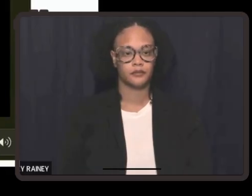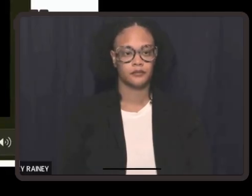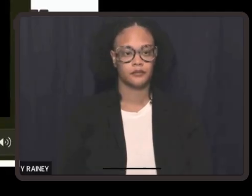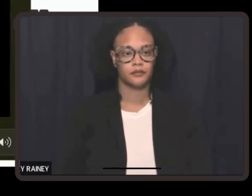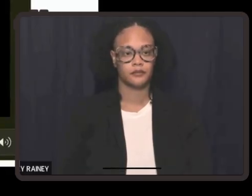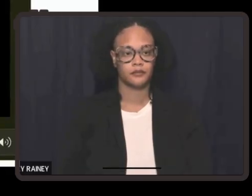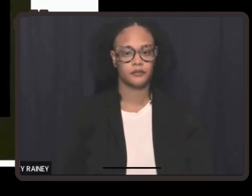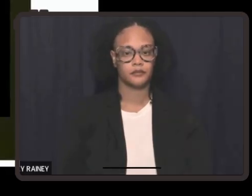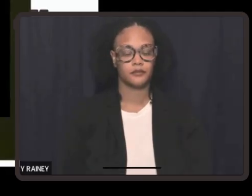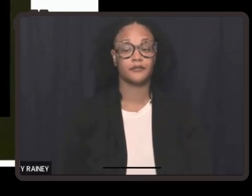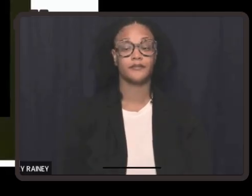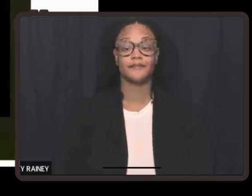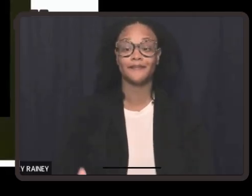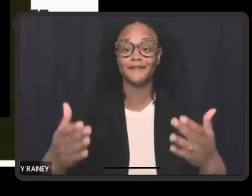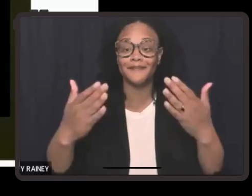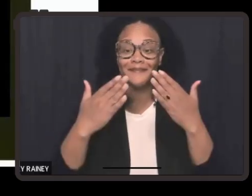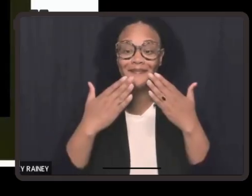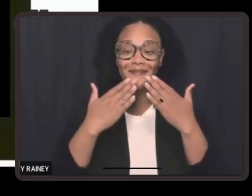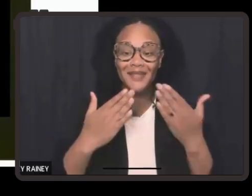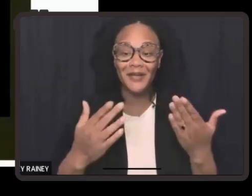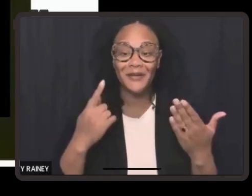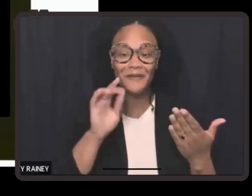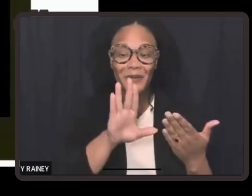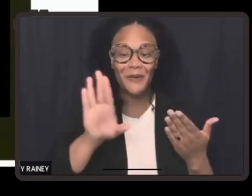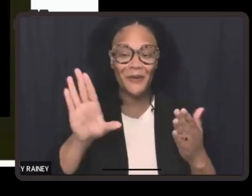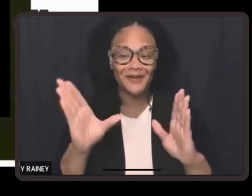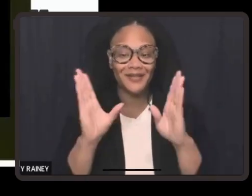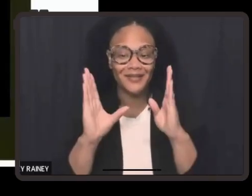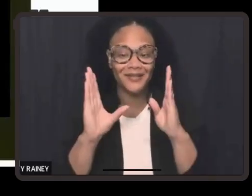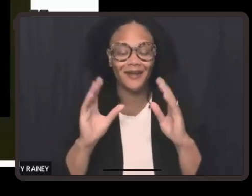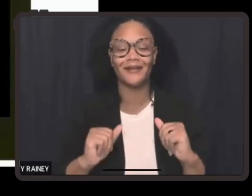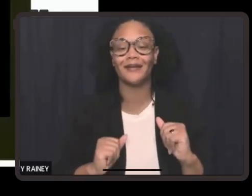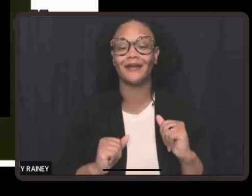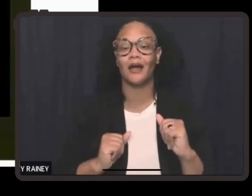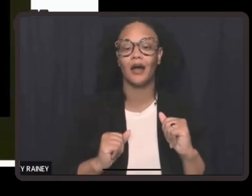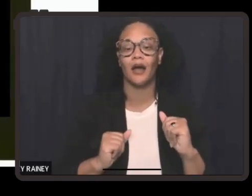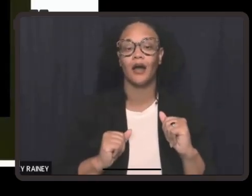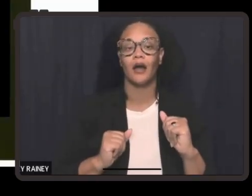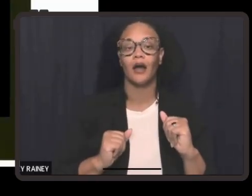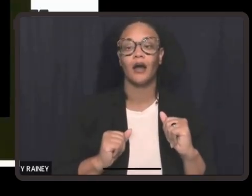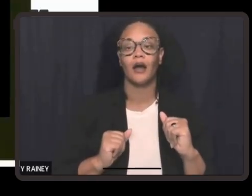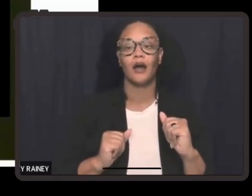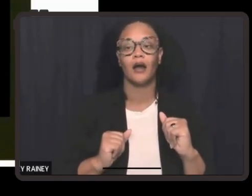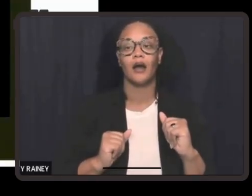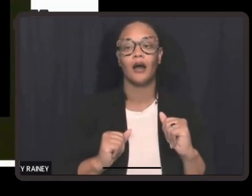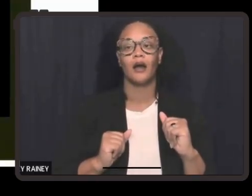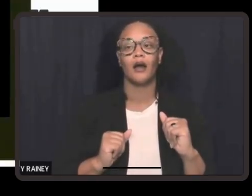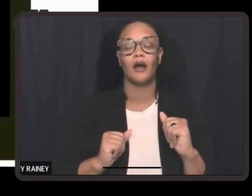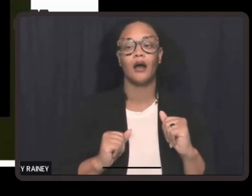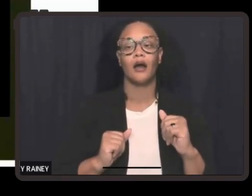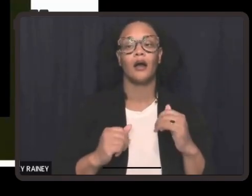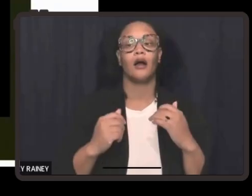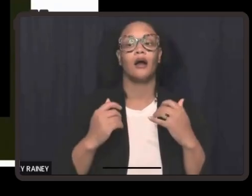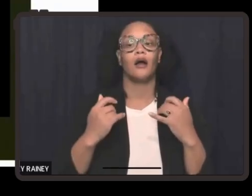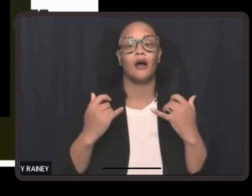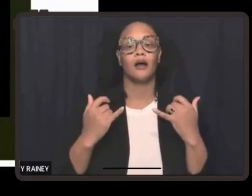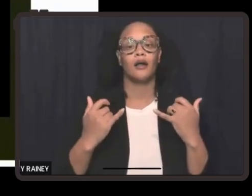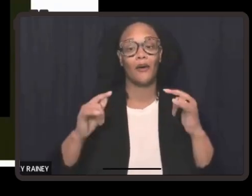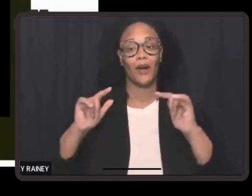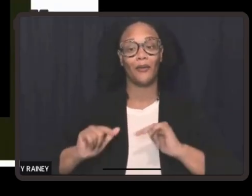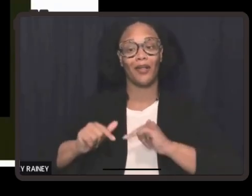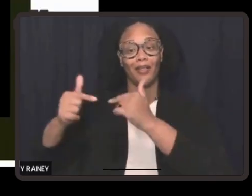So thank you very much for your attention. I'm now head over to Kim.